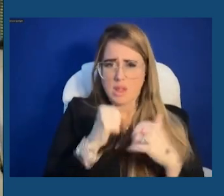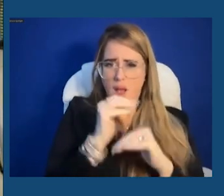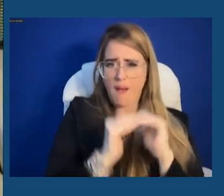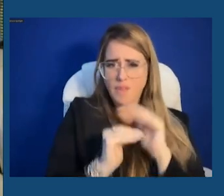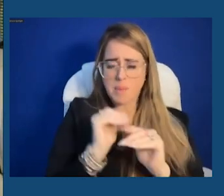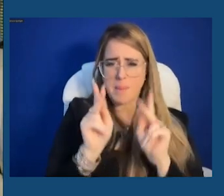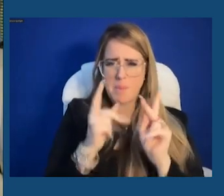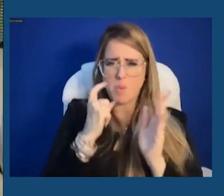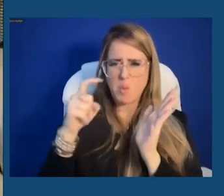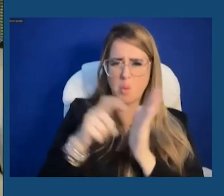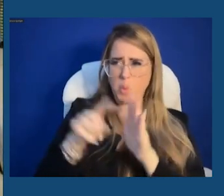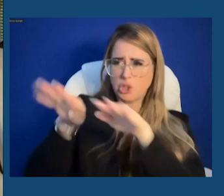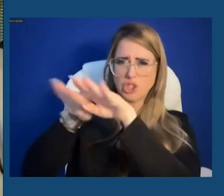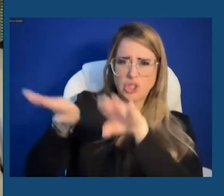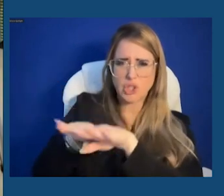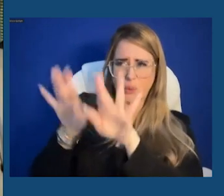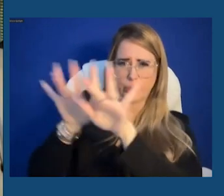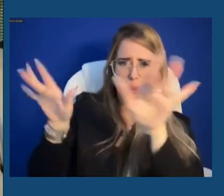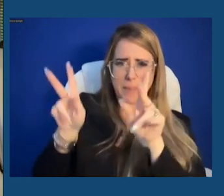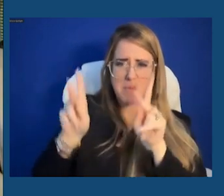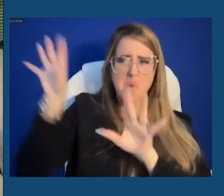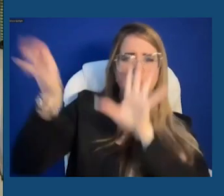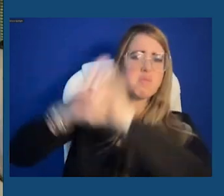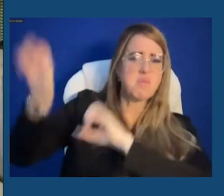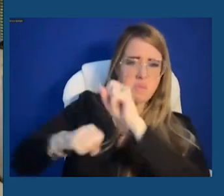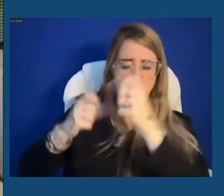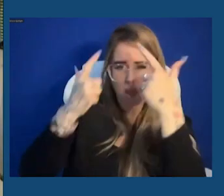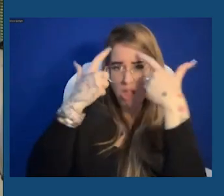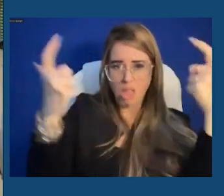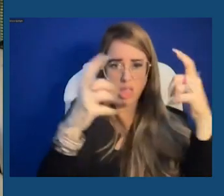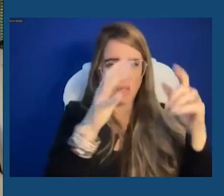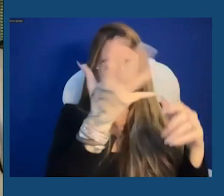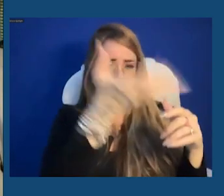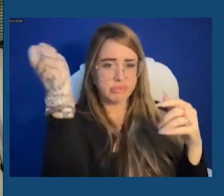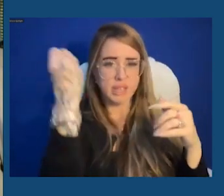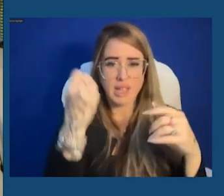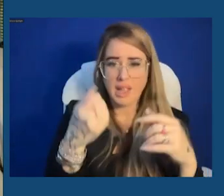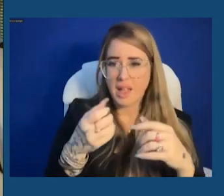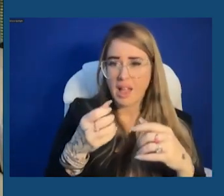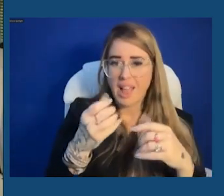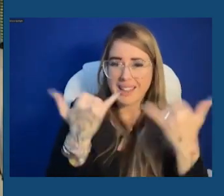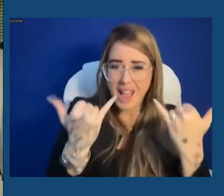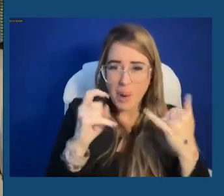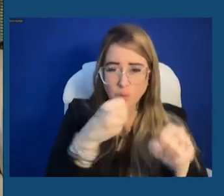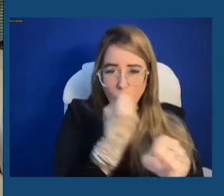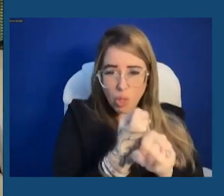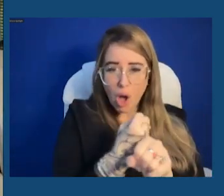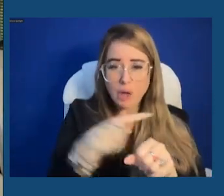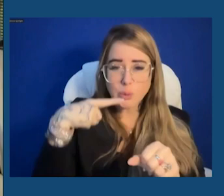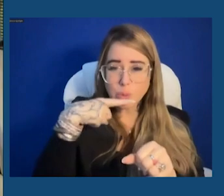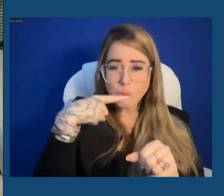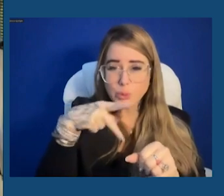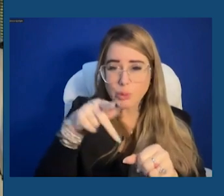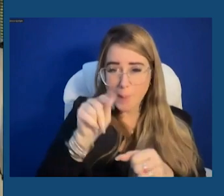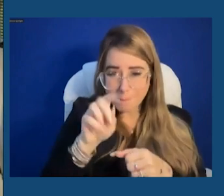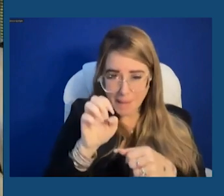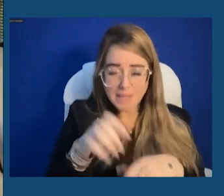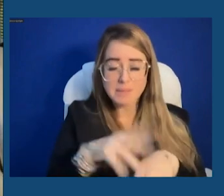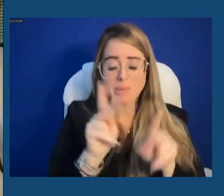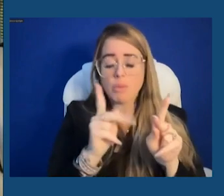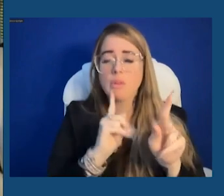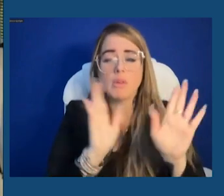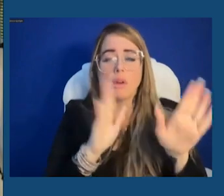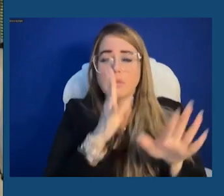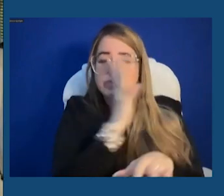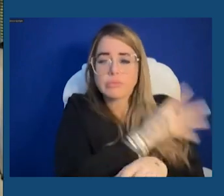off the shelves, and the toothpaste is locked up, and it's such a hassle to buy it again. And so people are saying, well, I'll just forget that. I'll just buy it